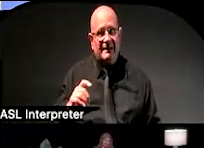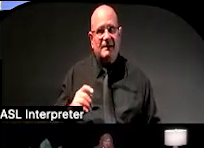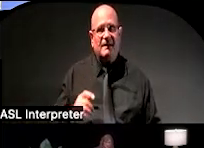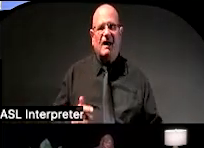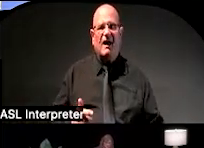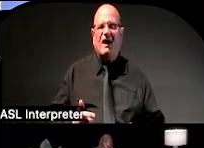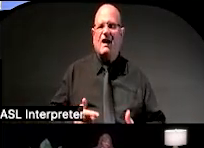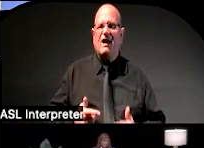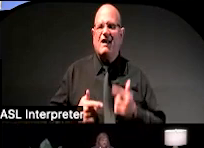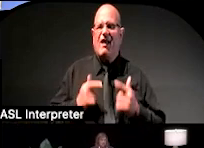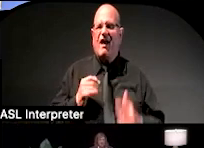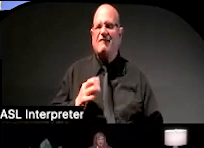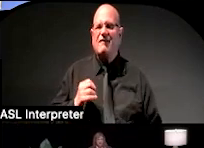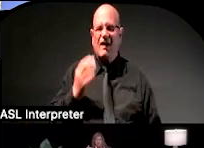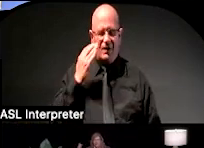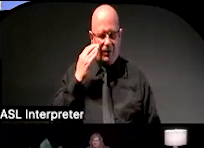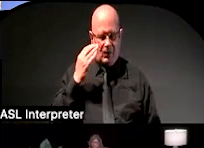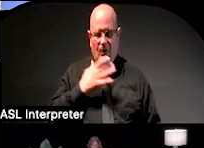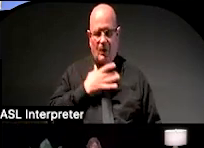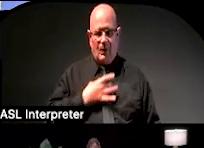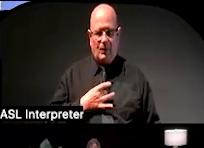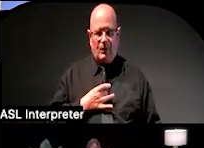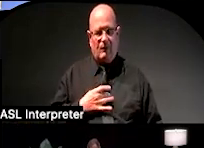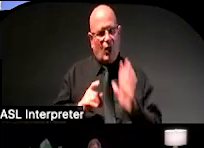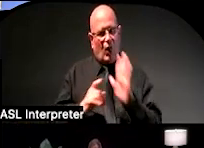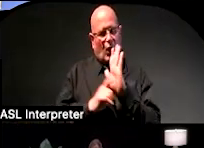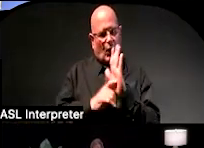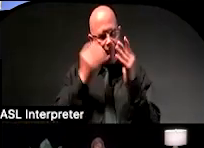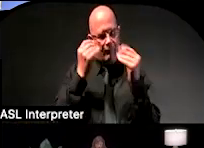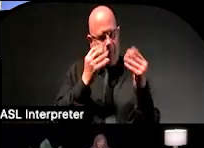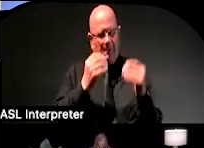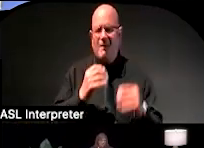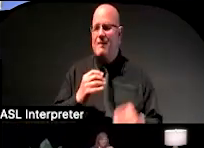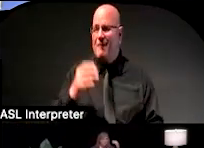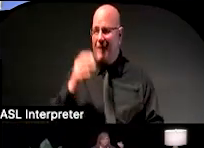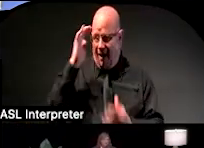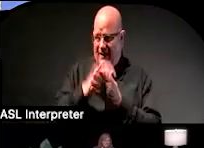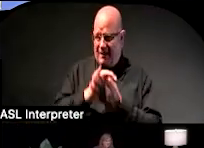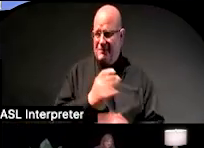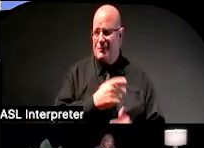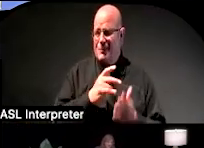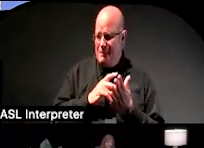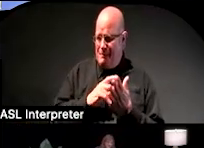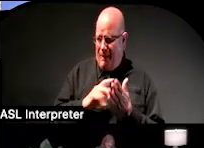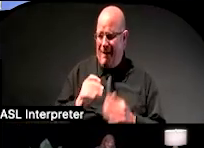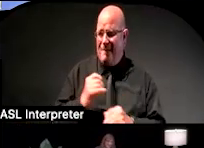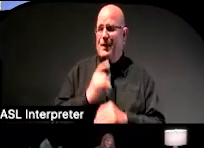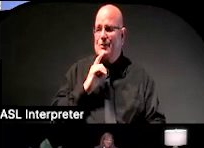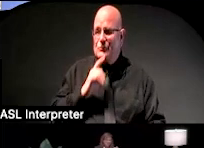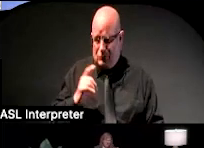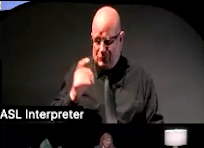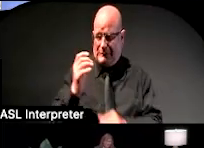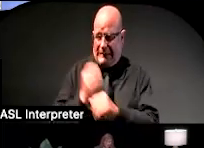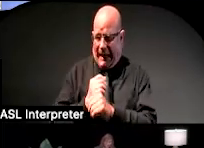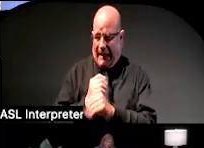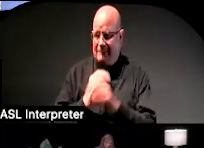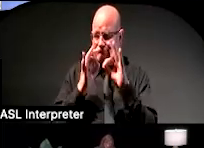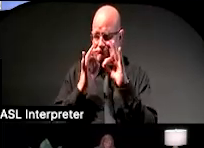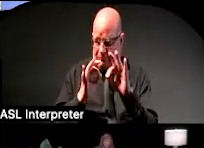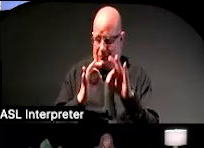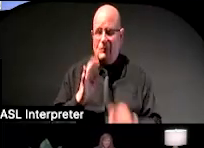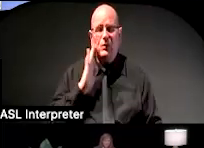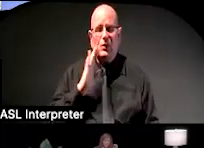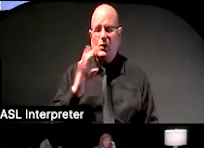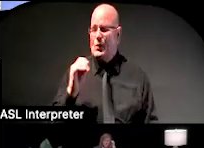those alert systems. My husband and I will pay for it for you. We will make sure you get it. We'll